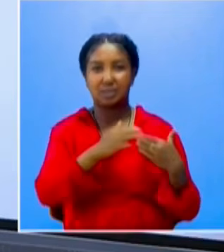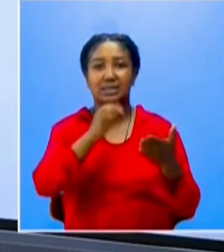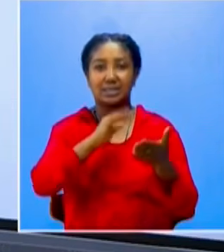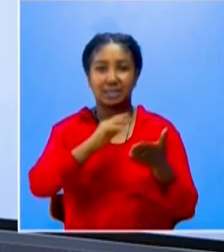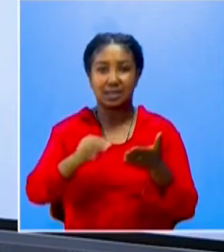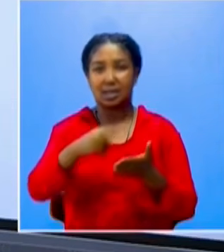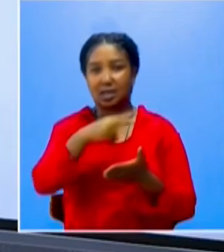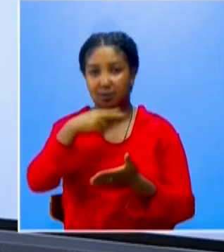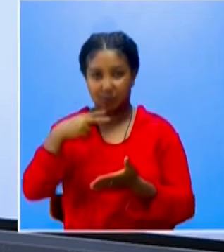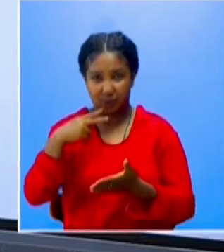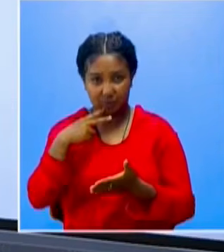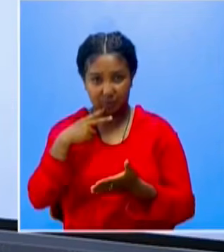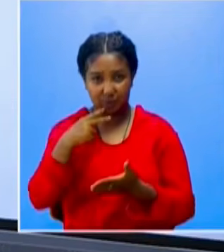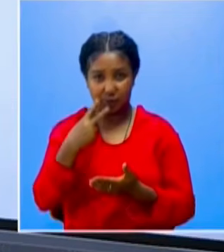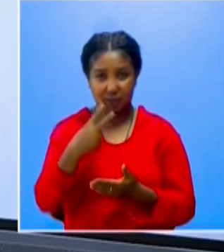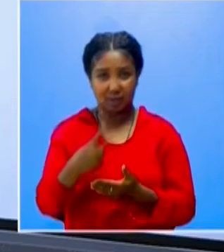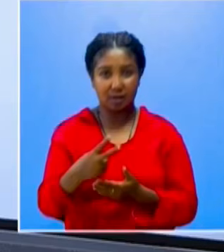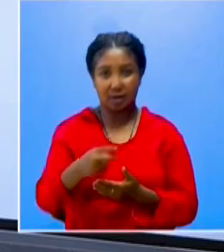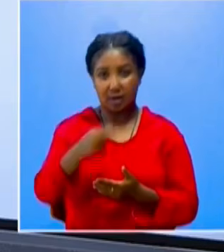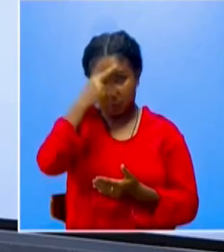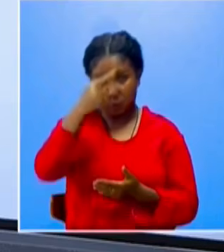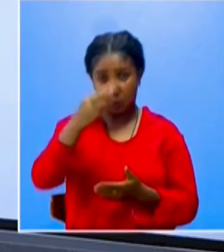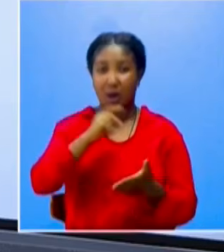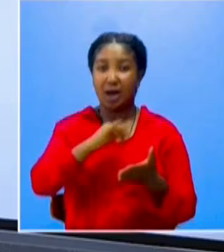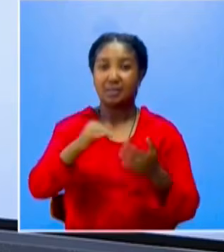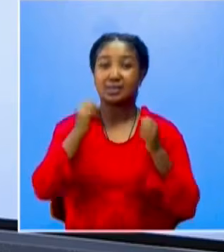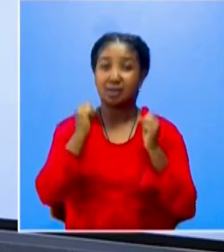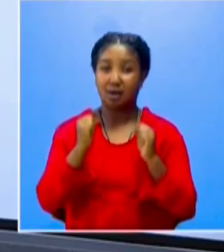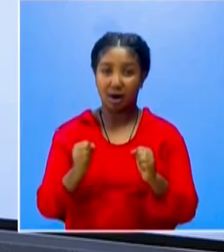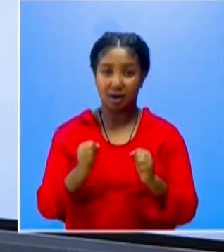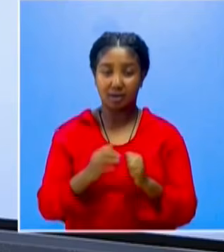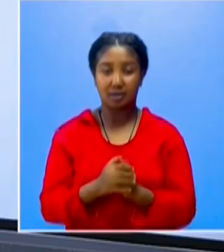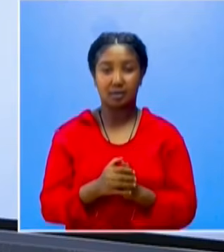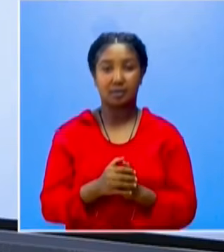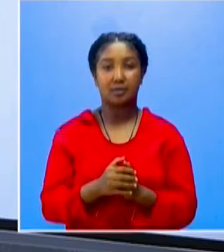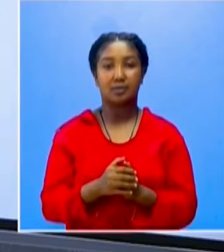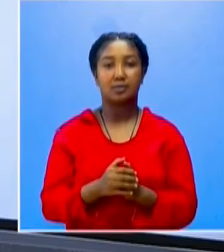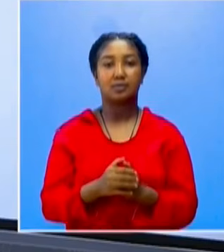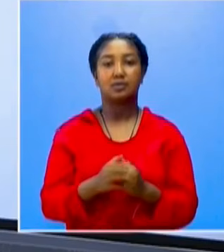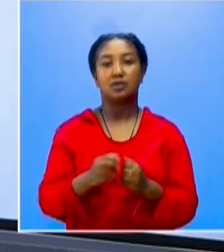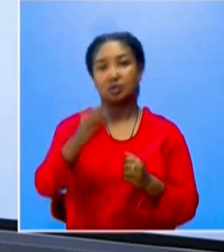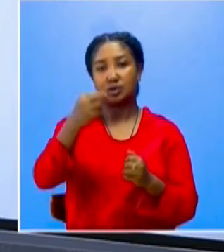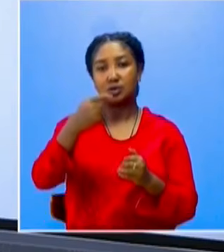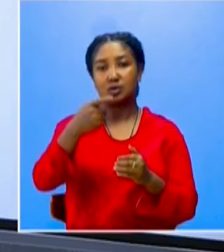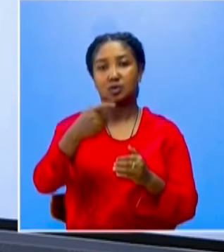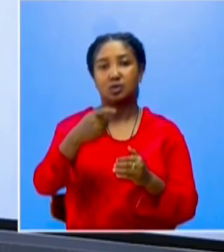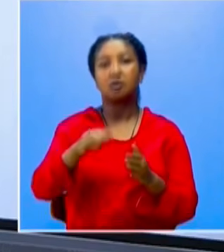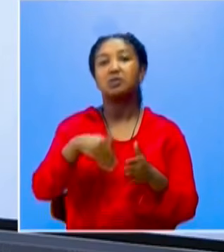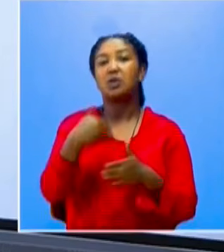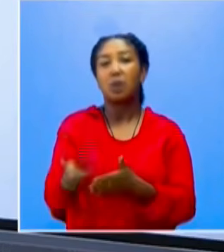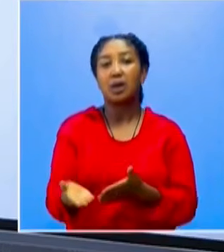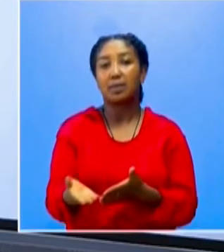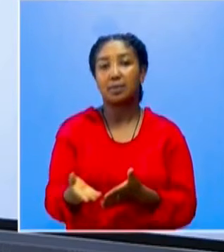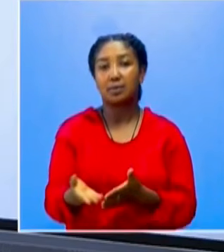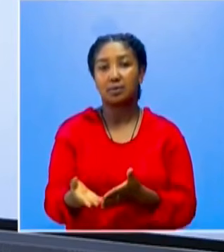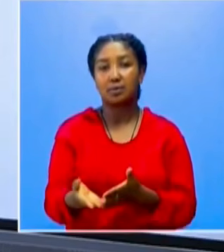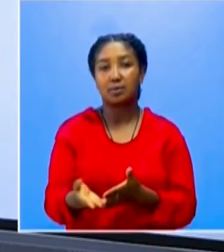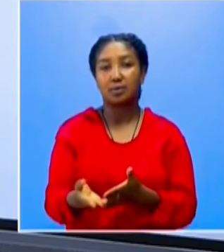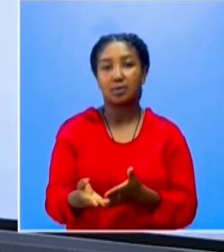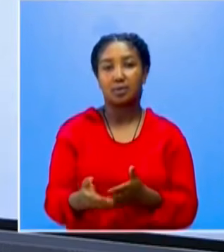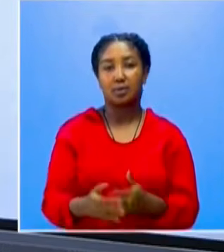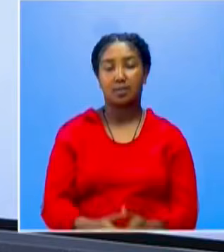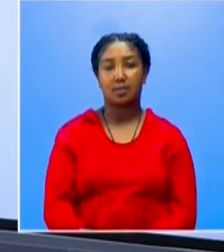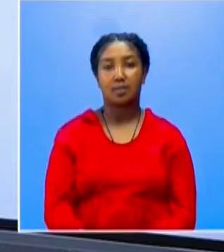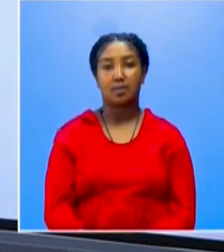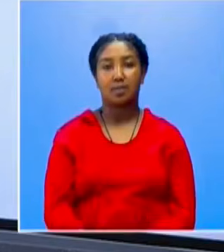studied, verb. You see? Because I studied hard, this is the cause. Then what happened? Because I